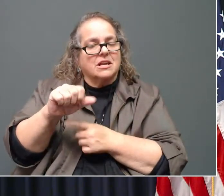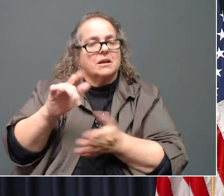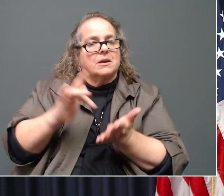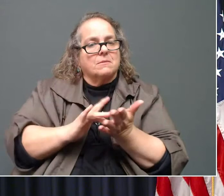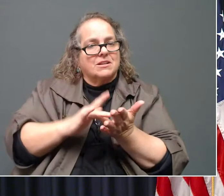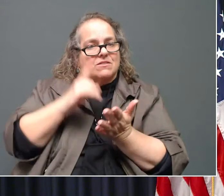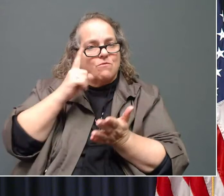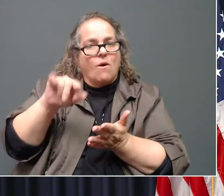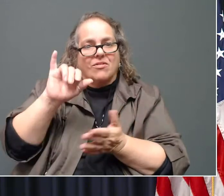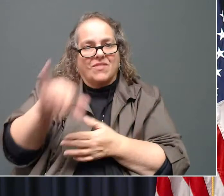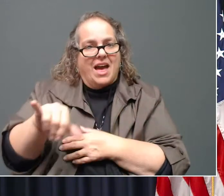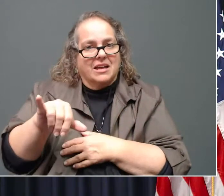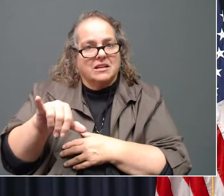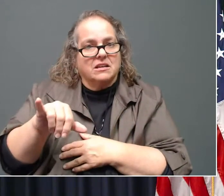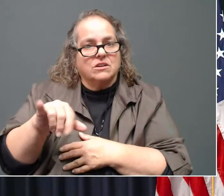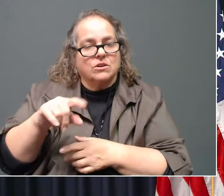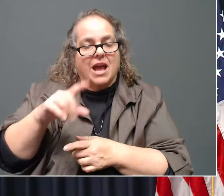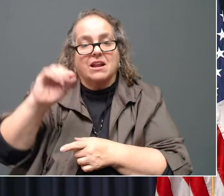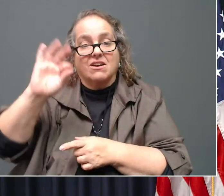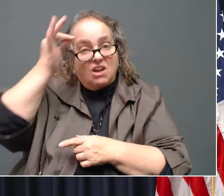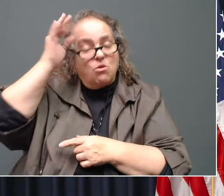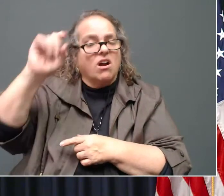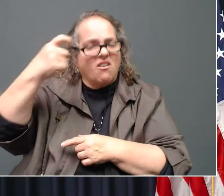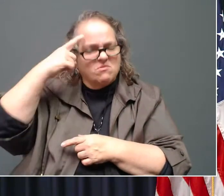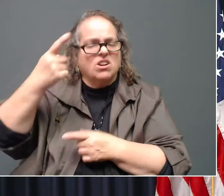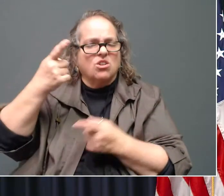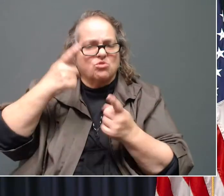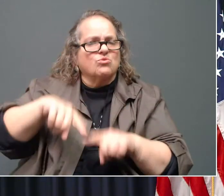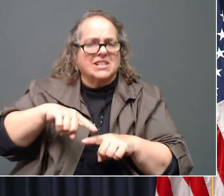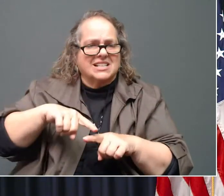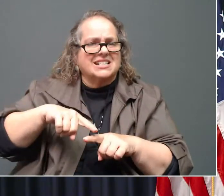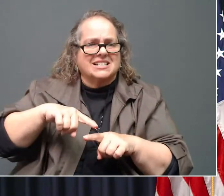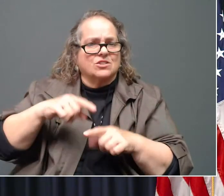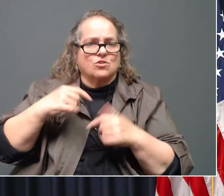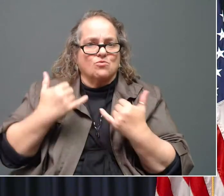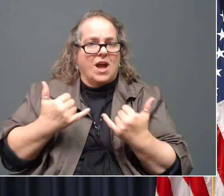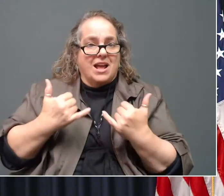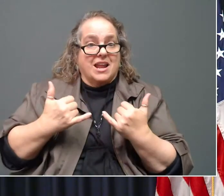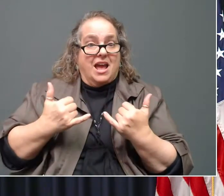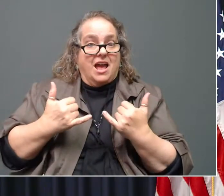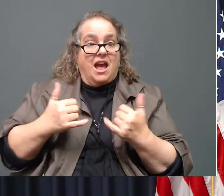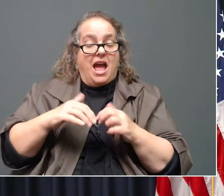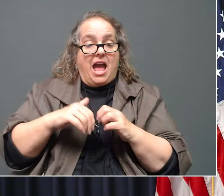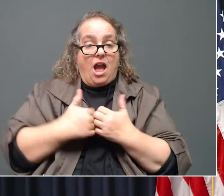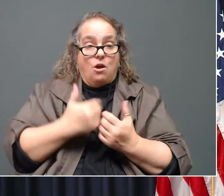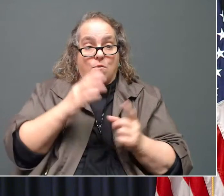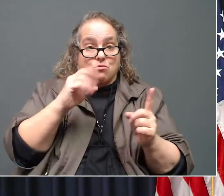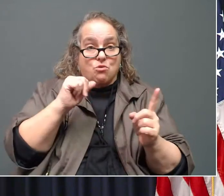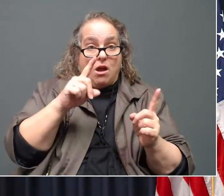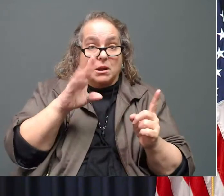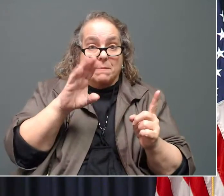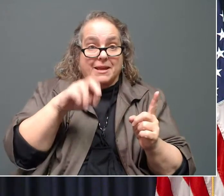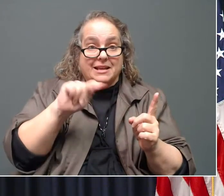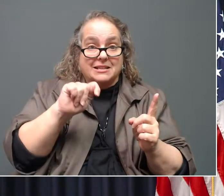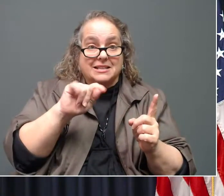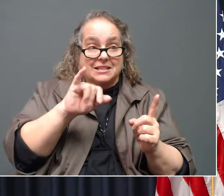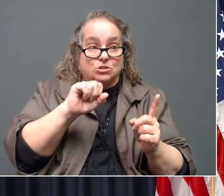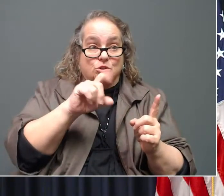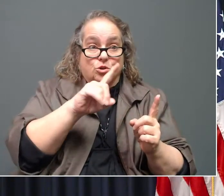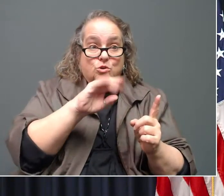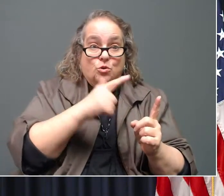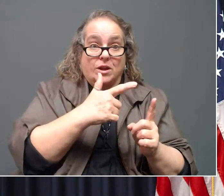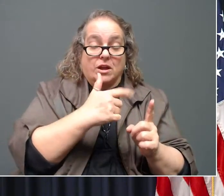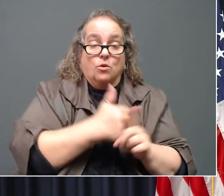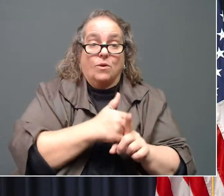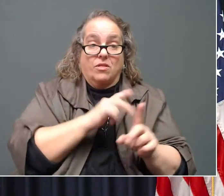and the federal government agrees that right now how broadband is doing, and if we are very intentional on additional efforts,